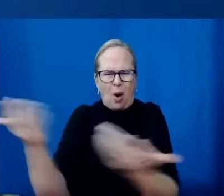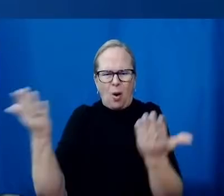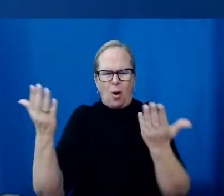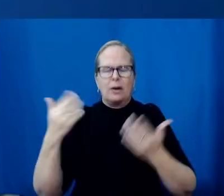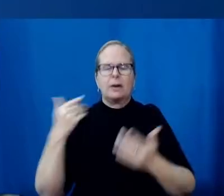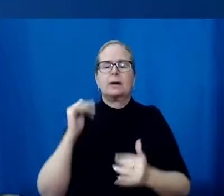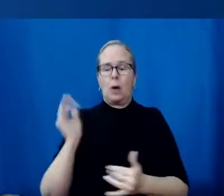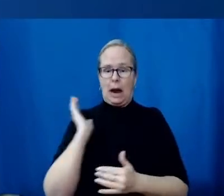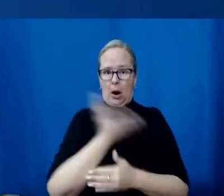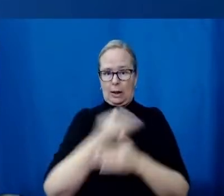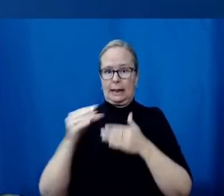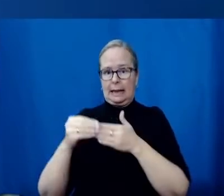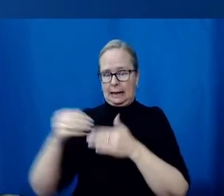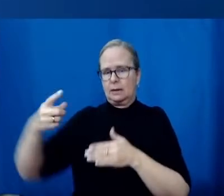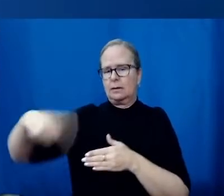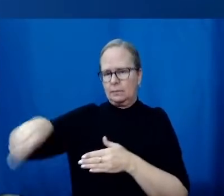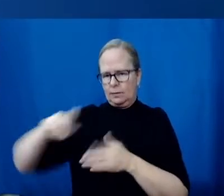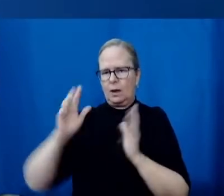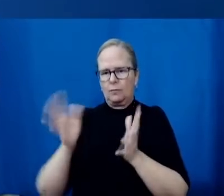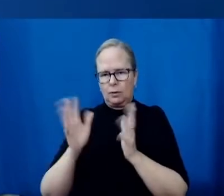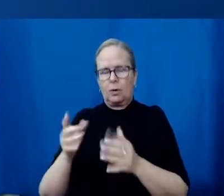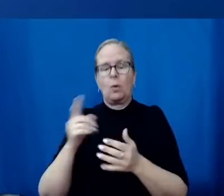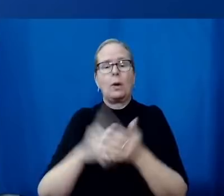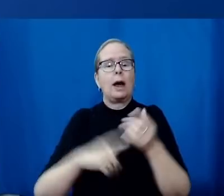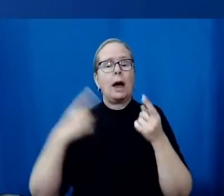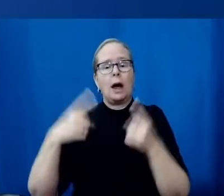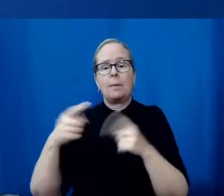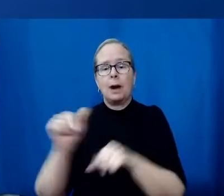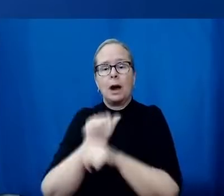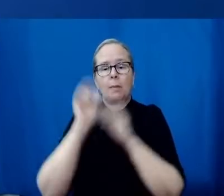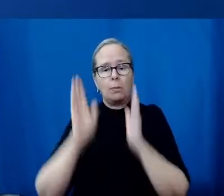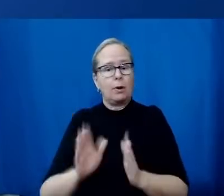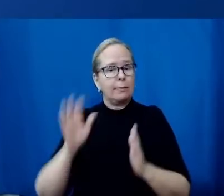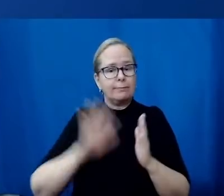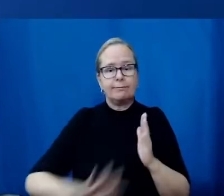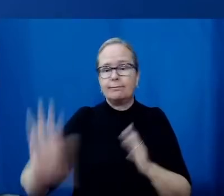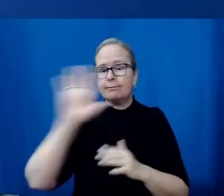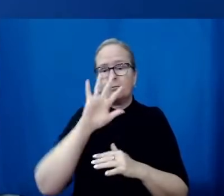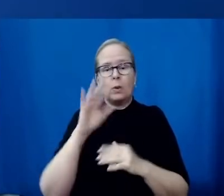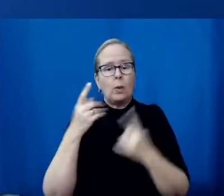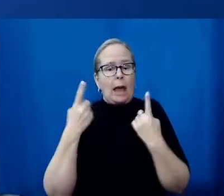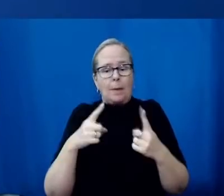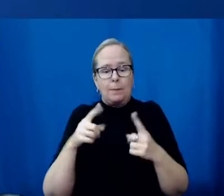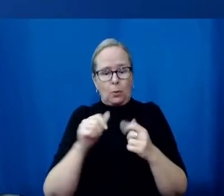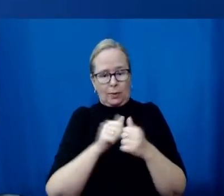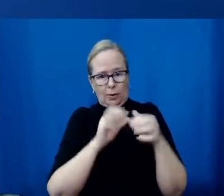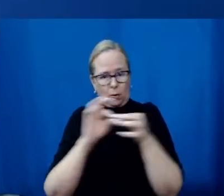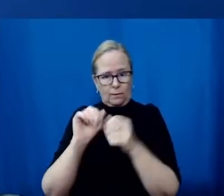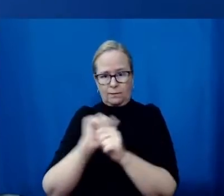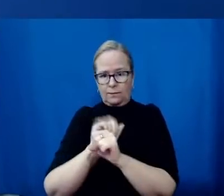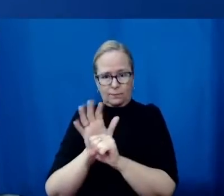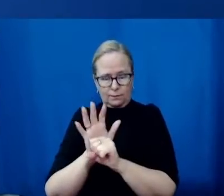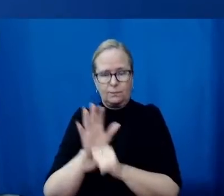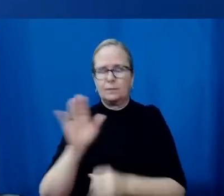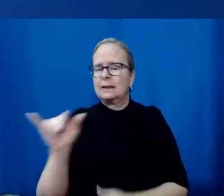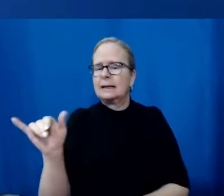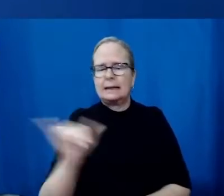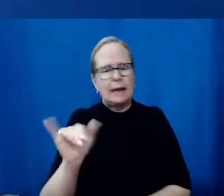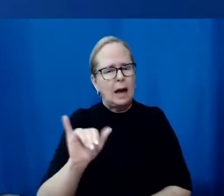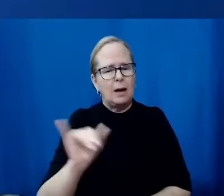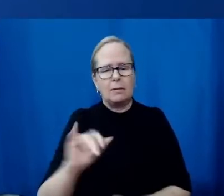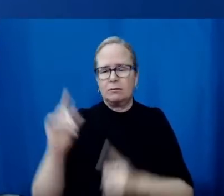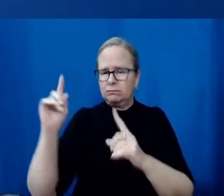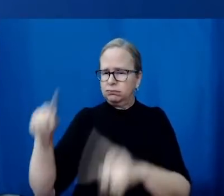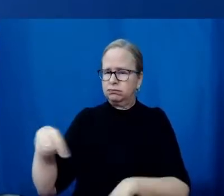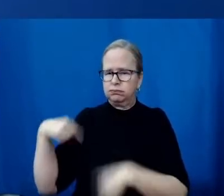our conversation today, as well as what is happening in Alberta and its ties to COVID-19. As always, if you